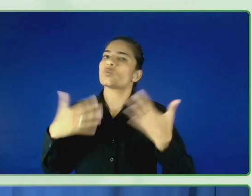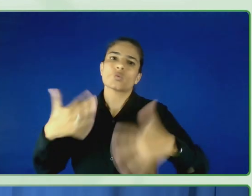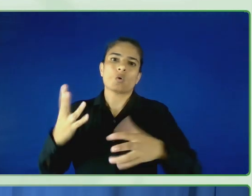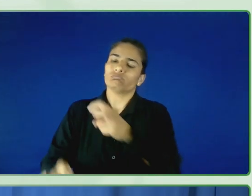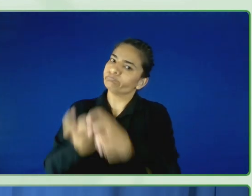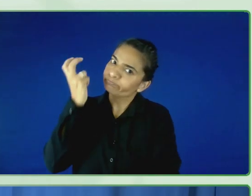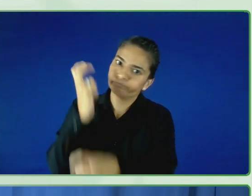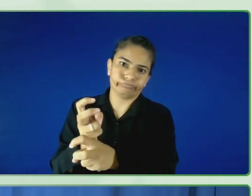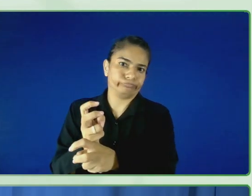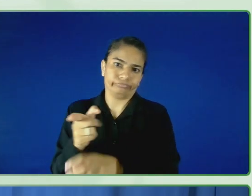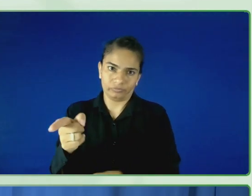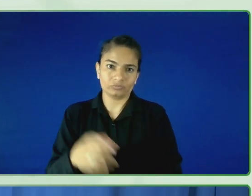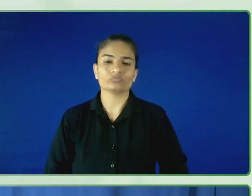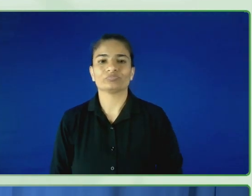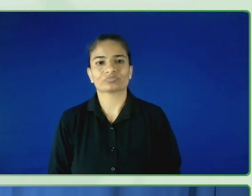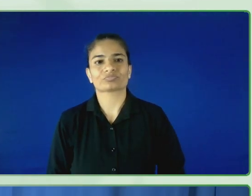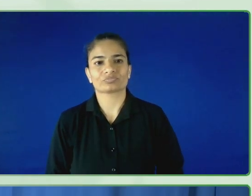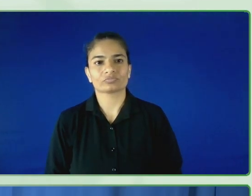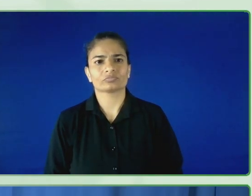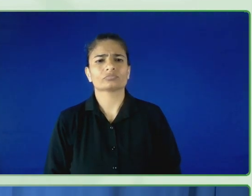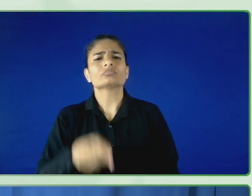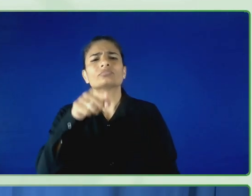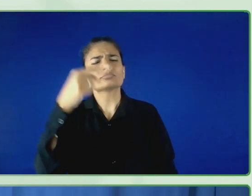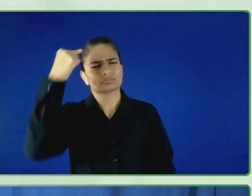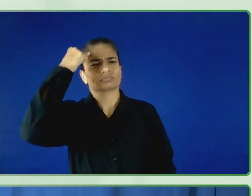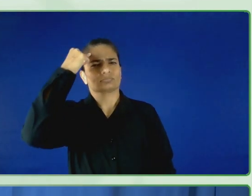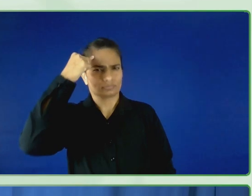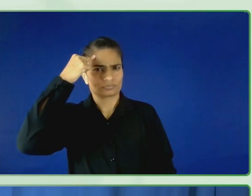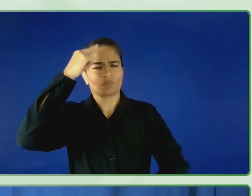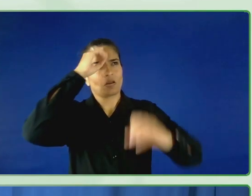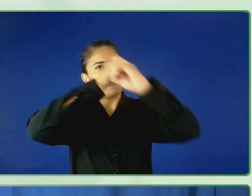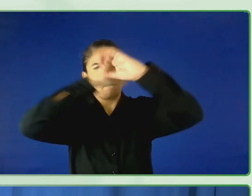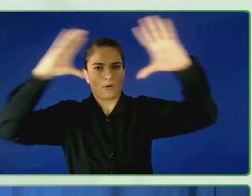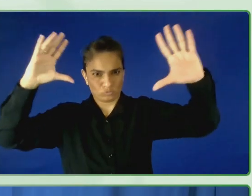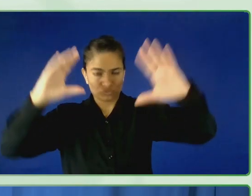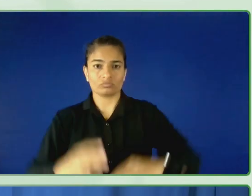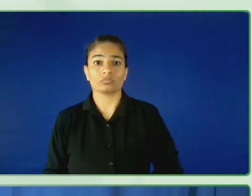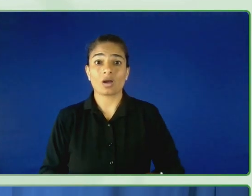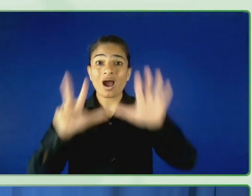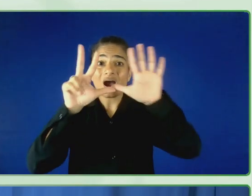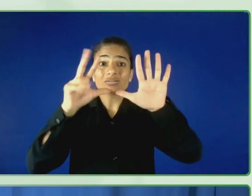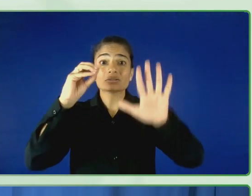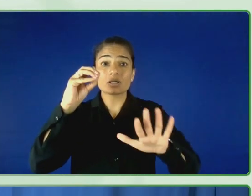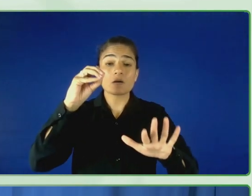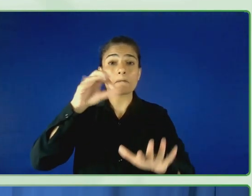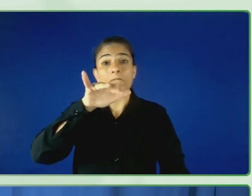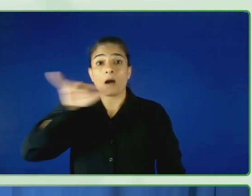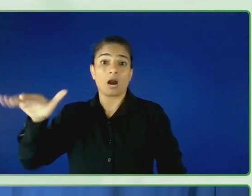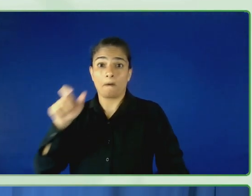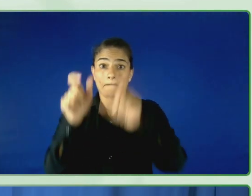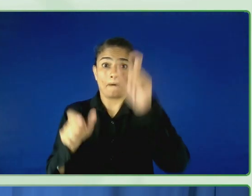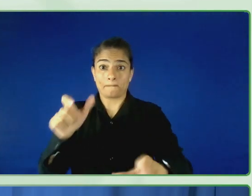Try to think about almost 80 million people all around the world that are